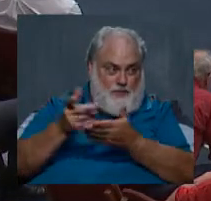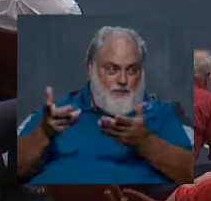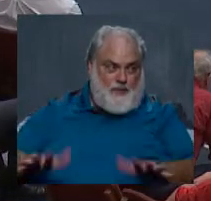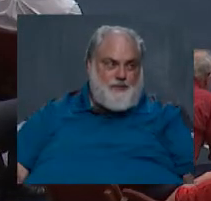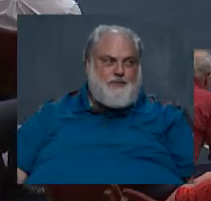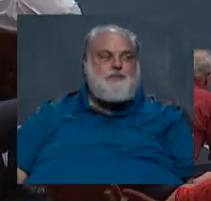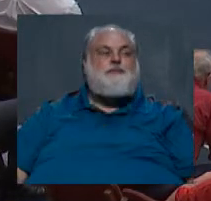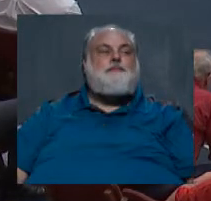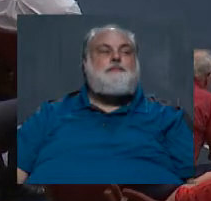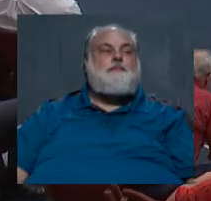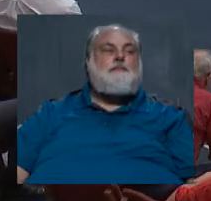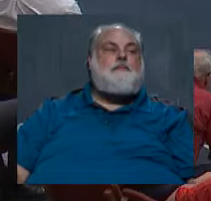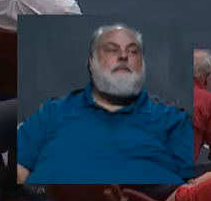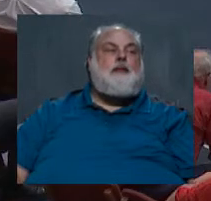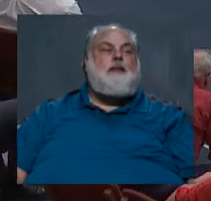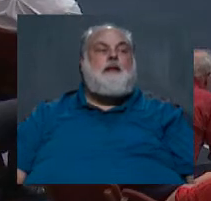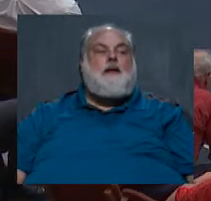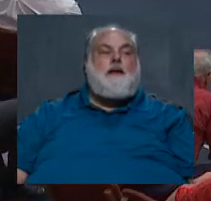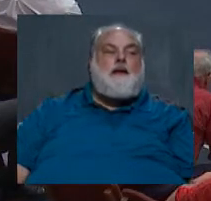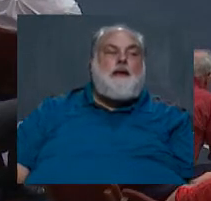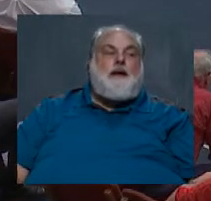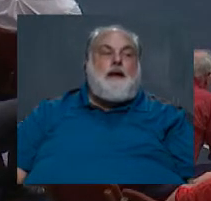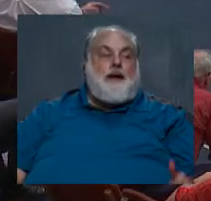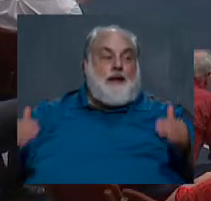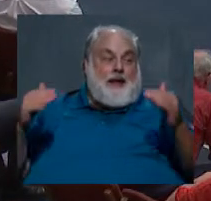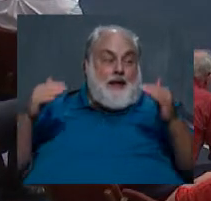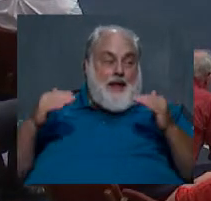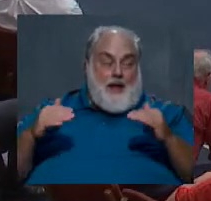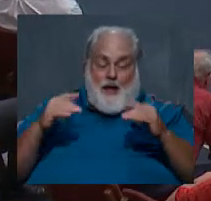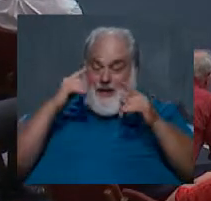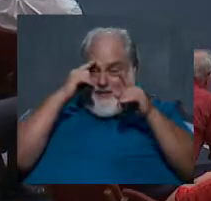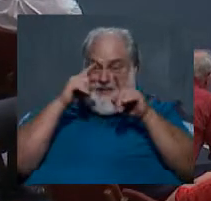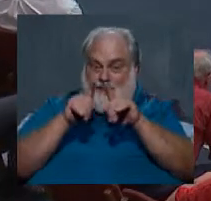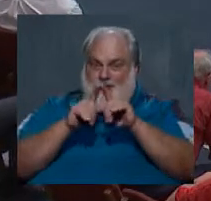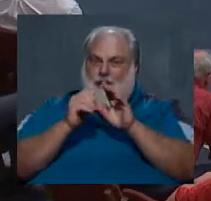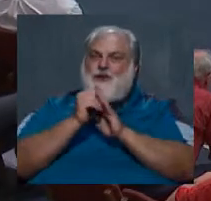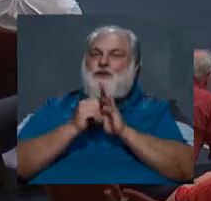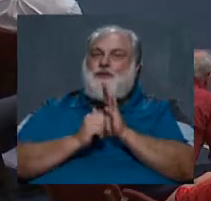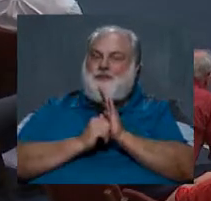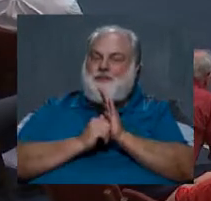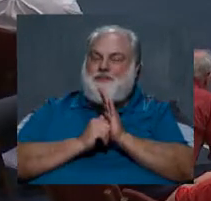Minutes have been approved. Okay, now we can proceed to the consent agenda, please.